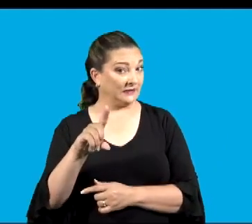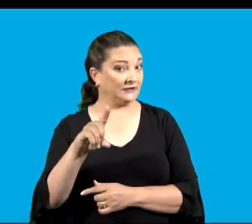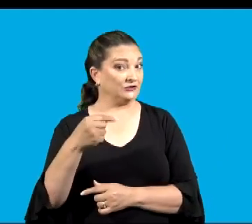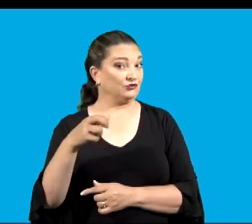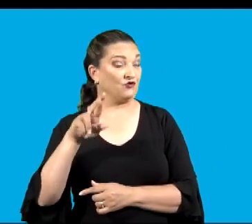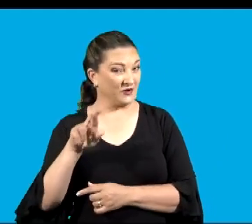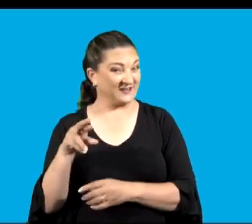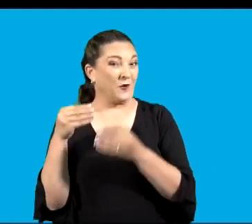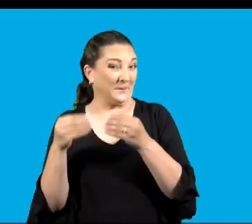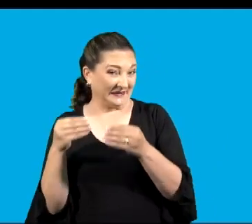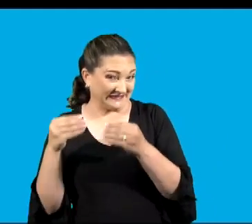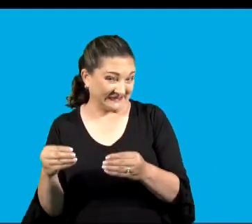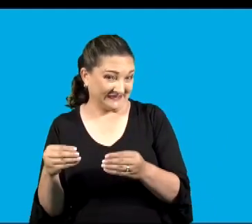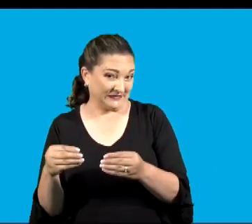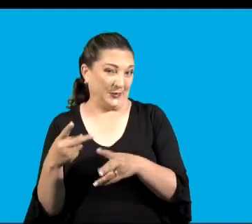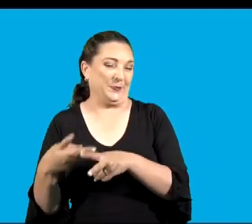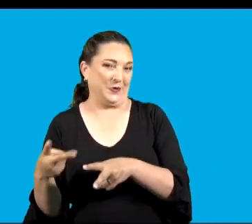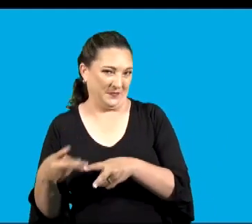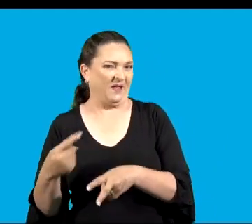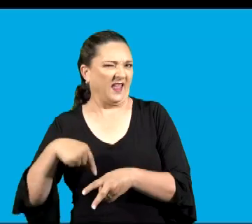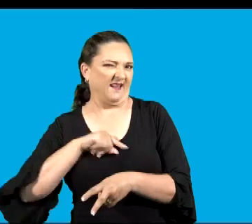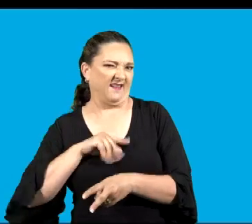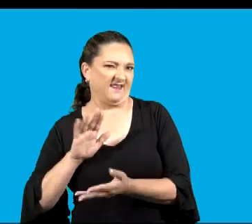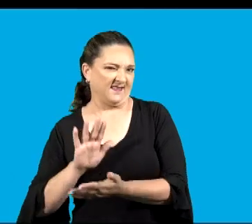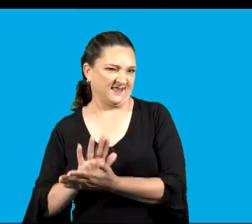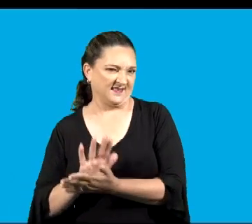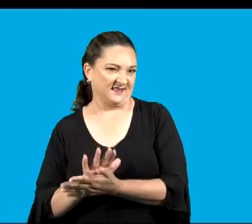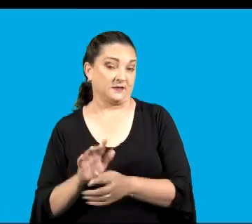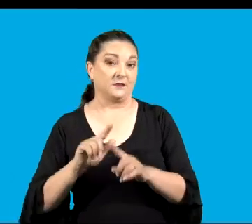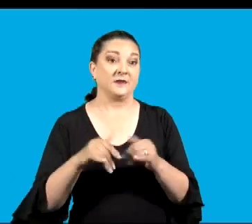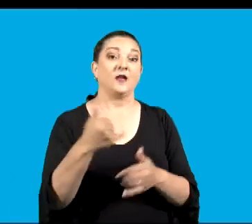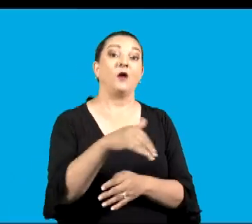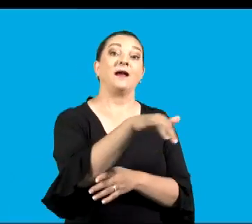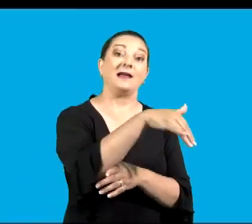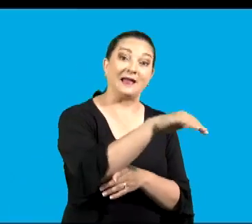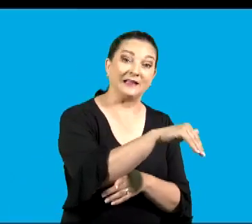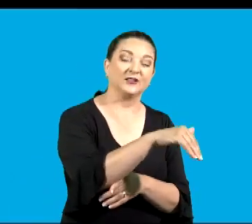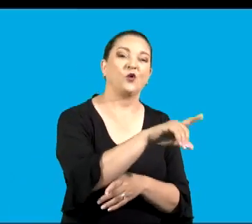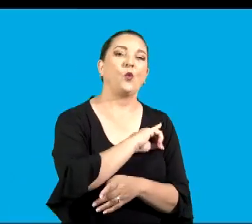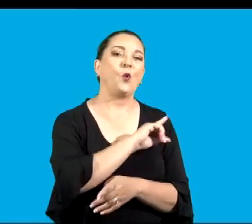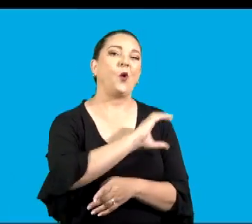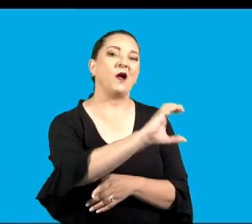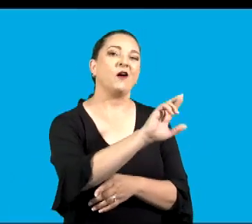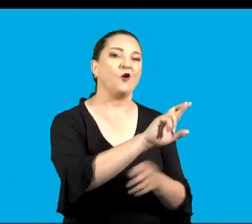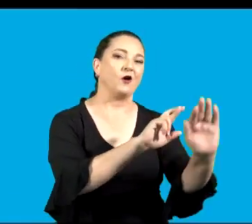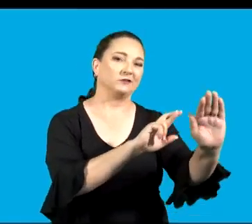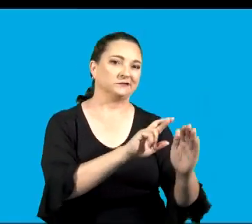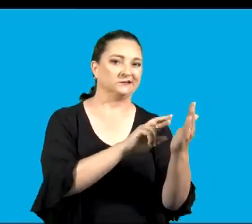us. And the creditors statement, this is an external document that we receive from the